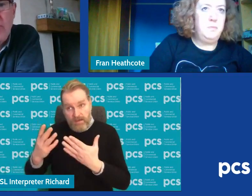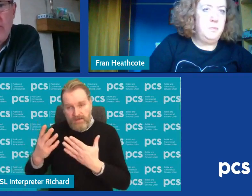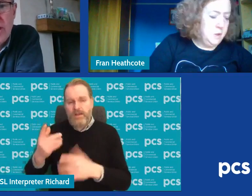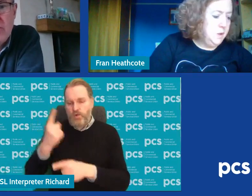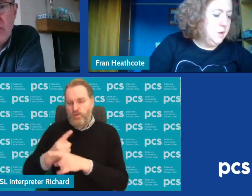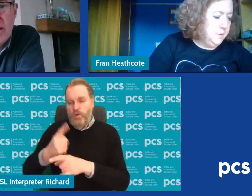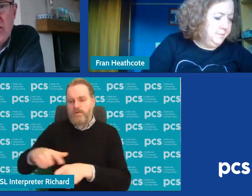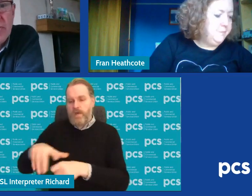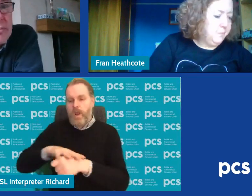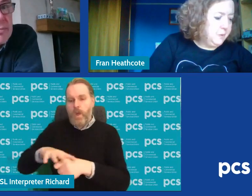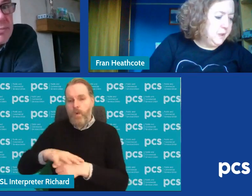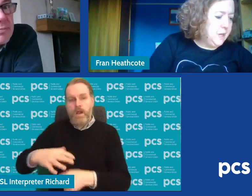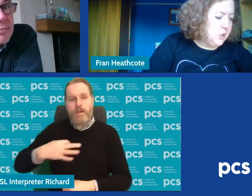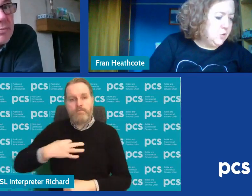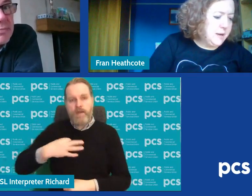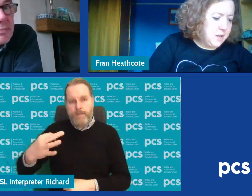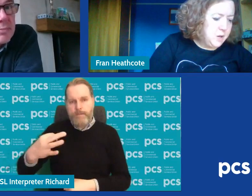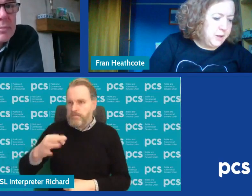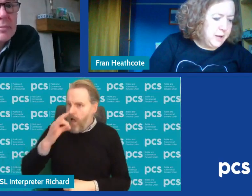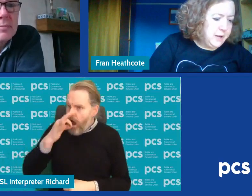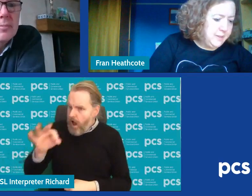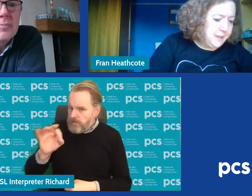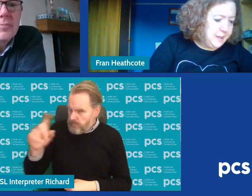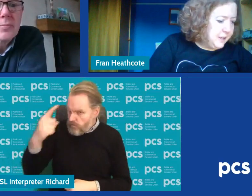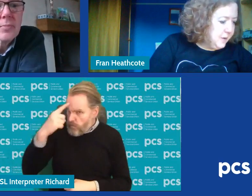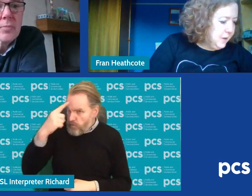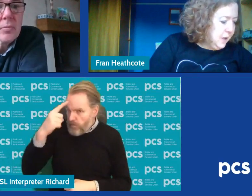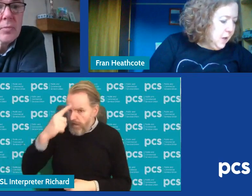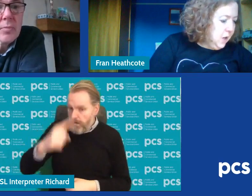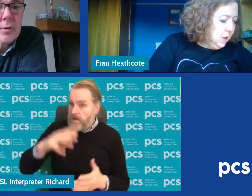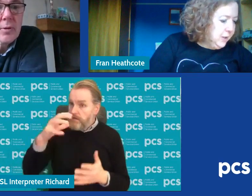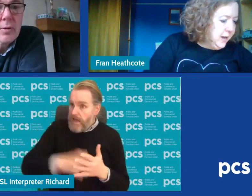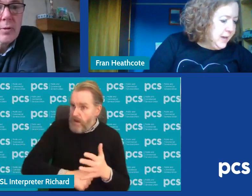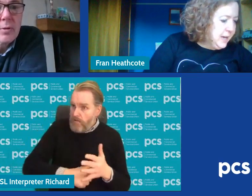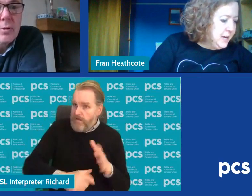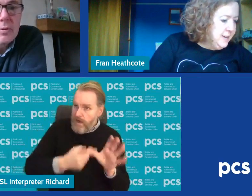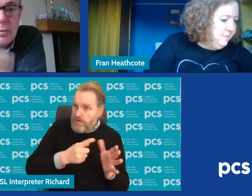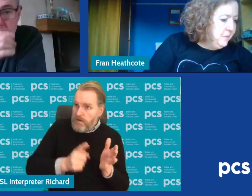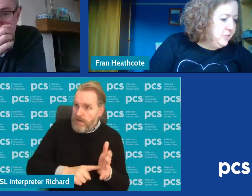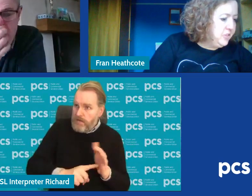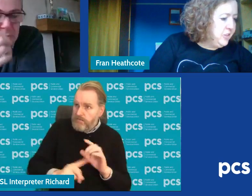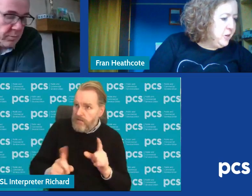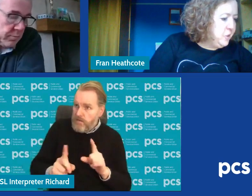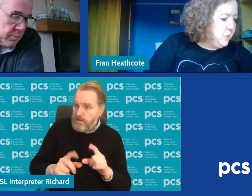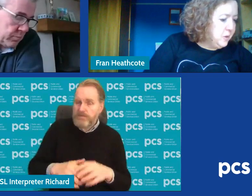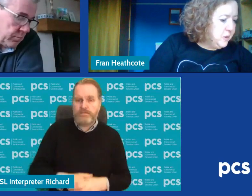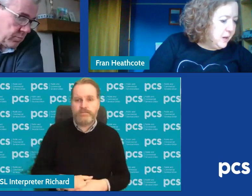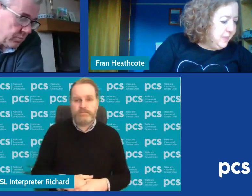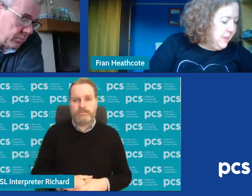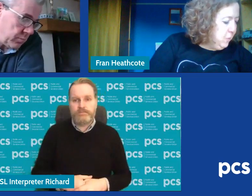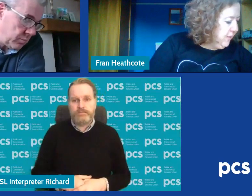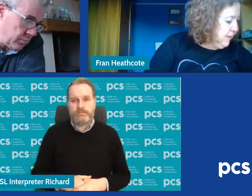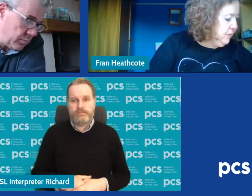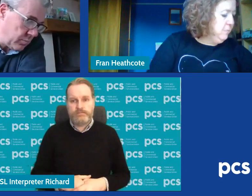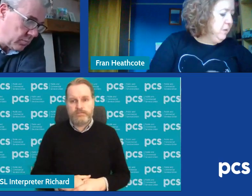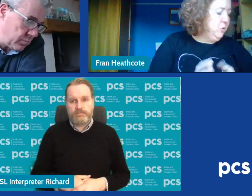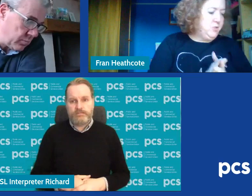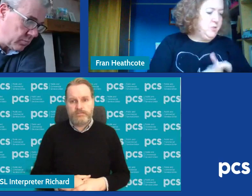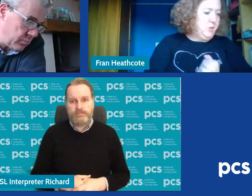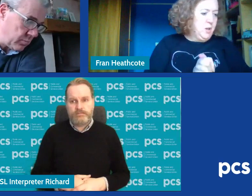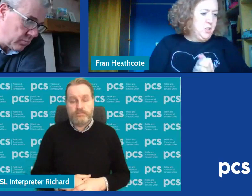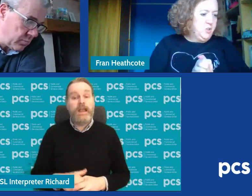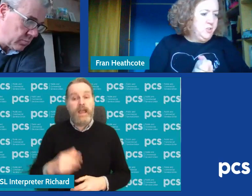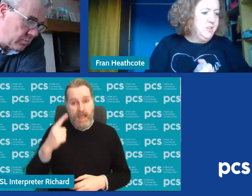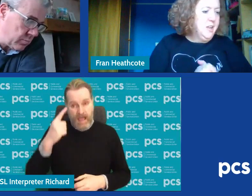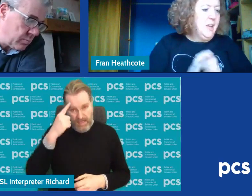aware of and have raised with the management. Great. Okay. Thank you. Okay. So I think we've covered most